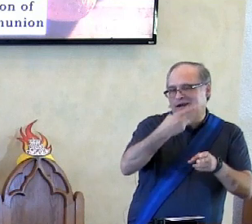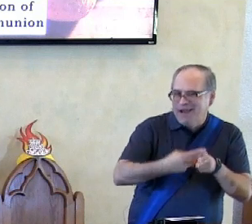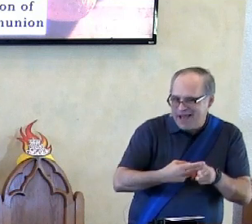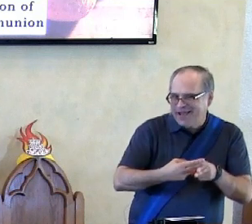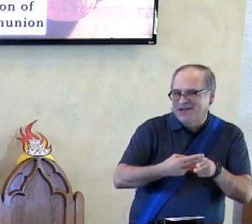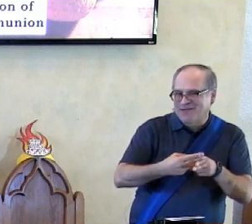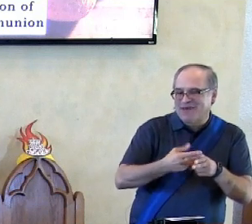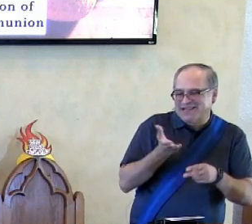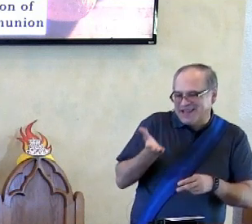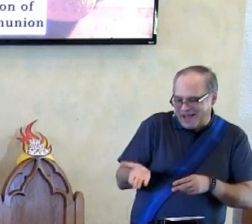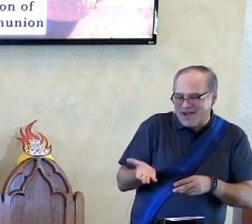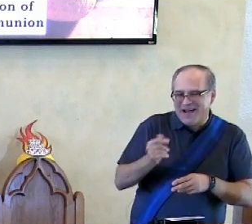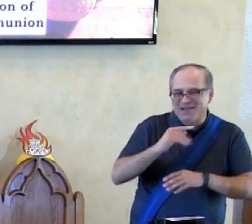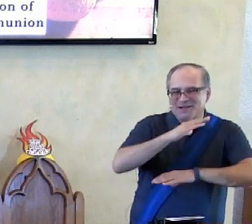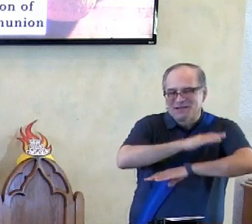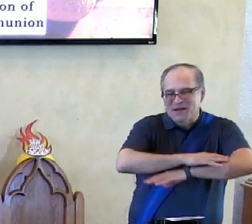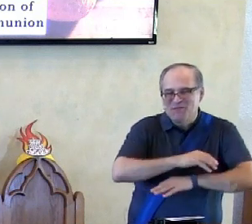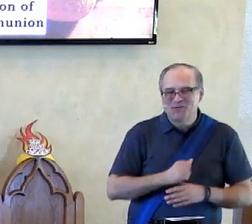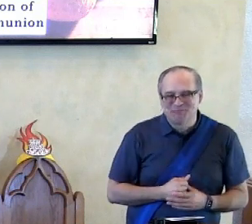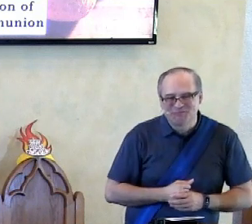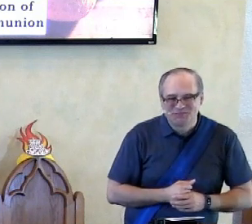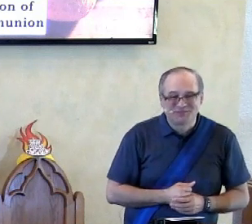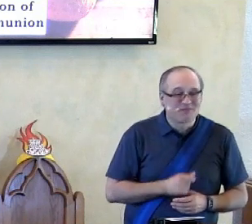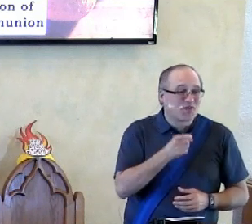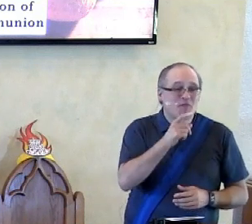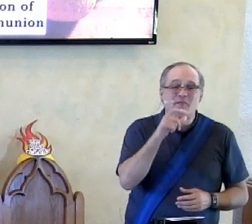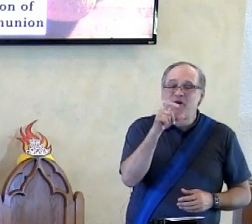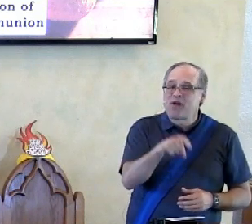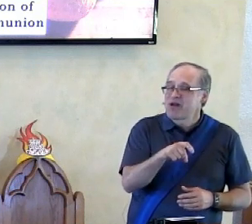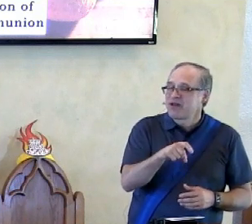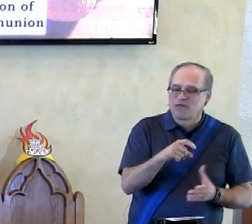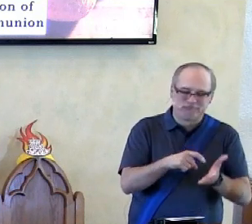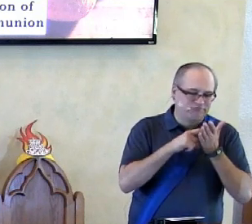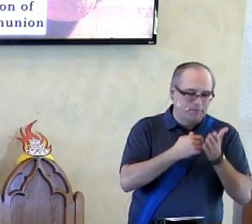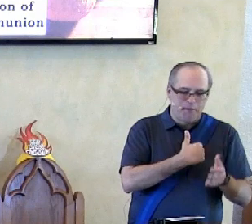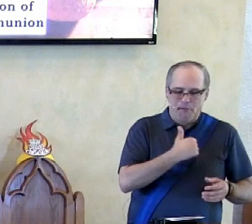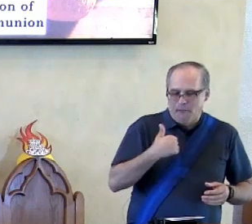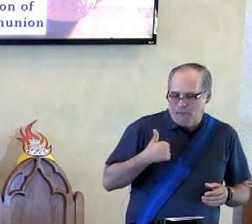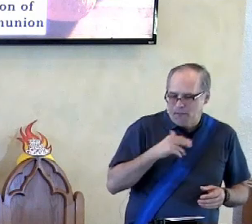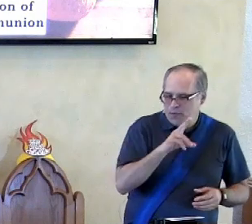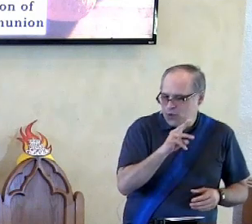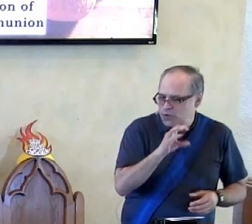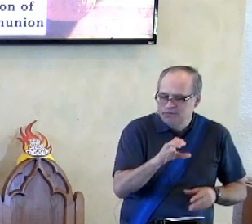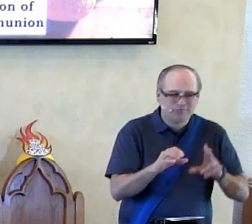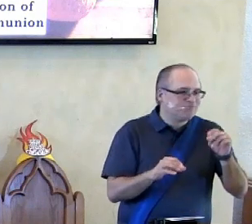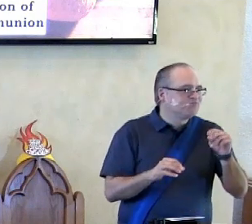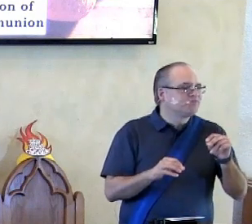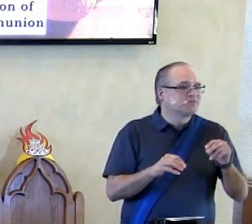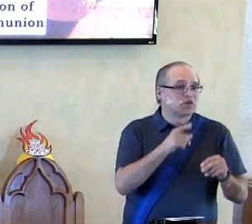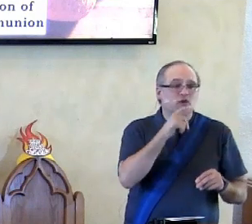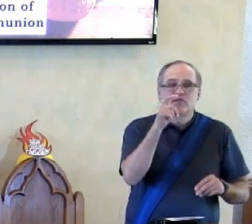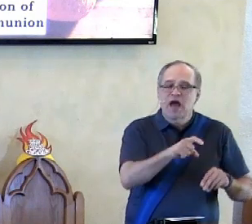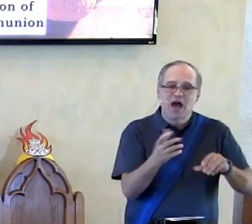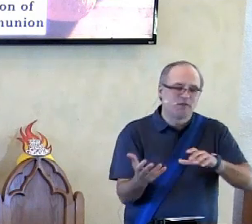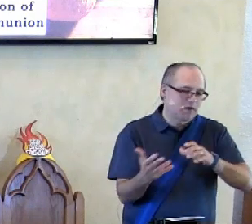it. You don't need to be a member of a United Methodist Church. You don't even need to be